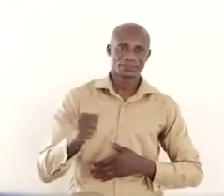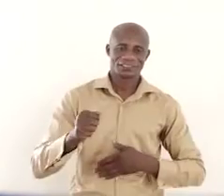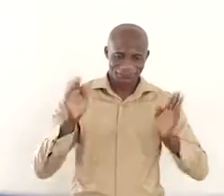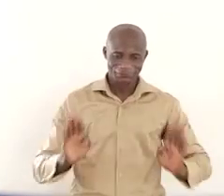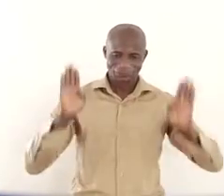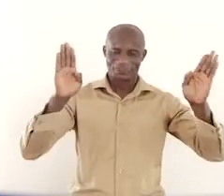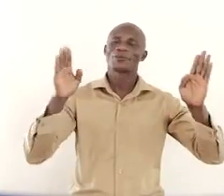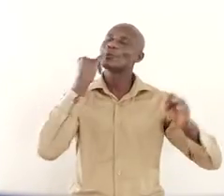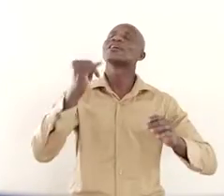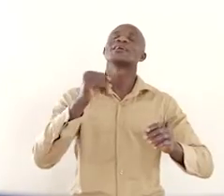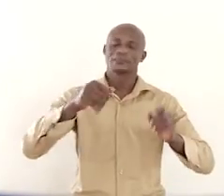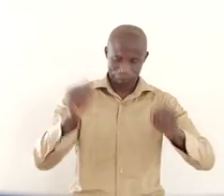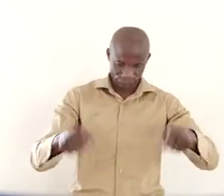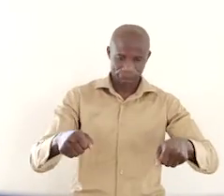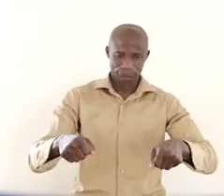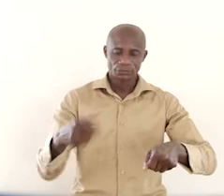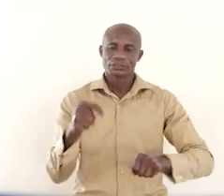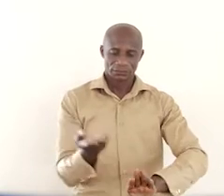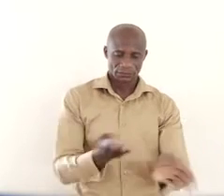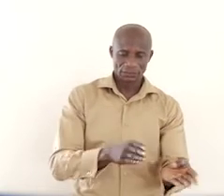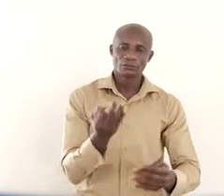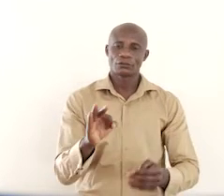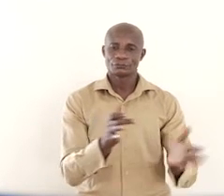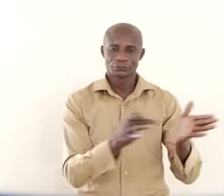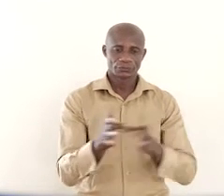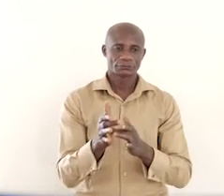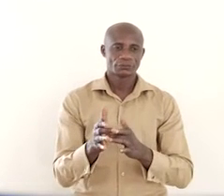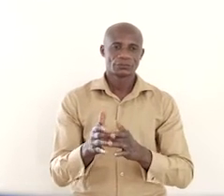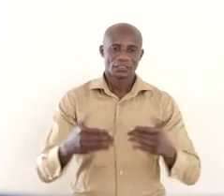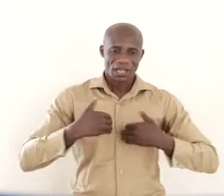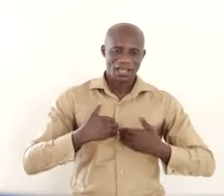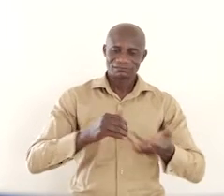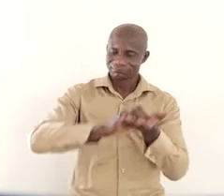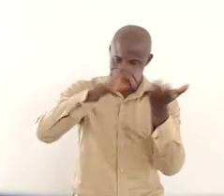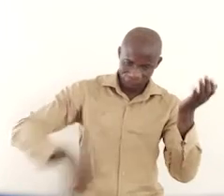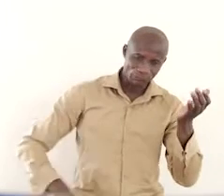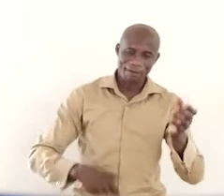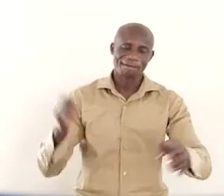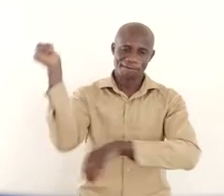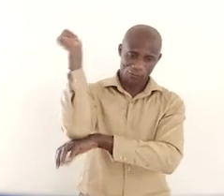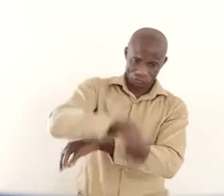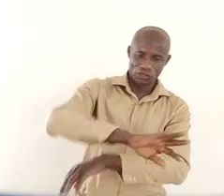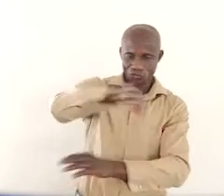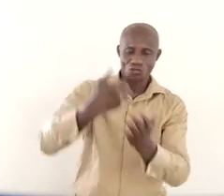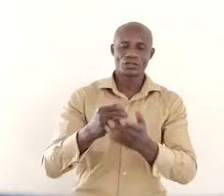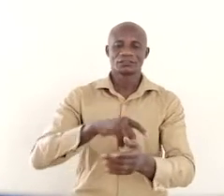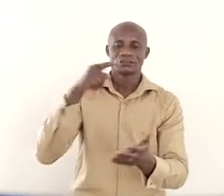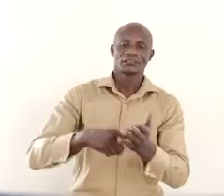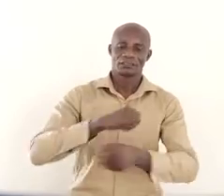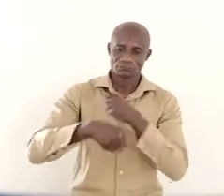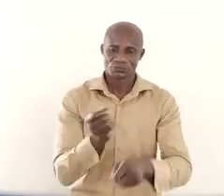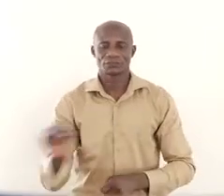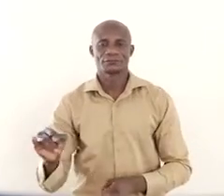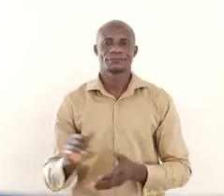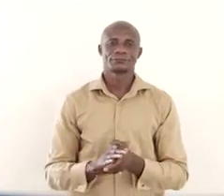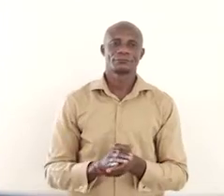Yes, a miracle is possible. The death of Jesus has diminished and conquered all these sufferings.